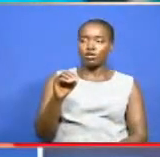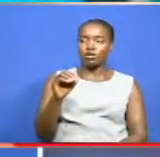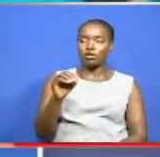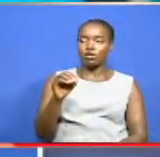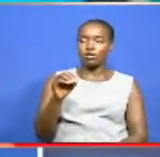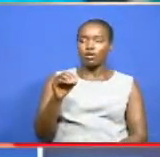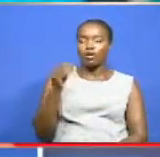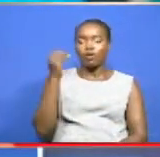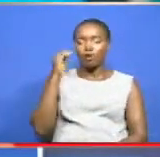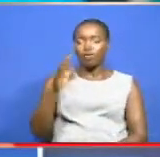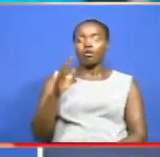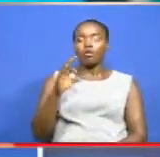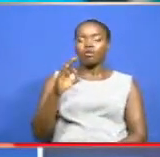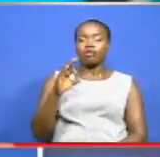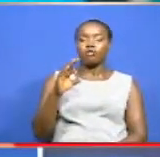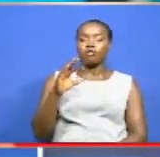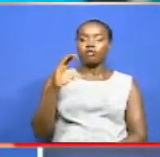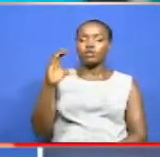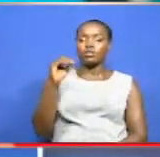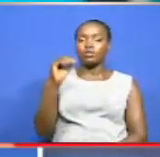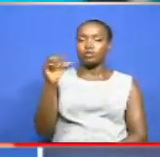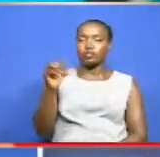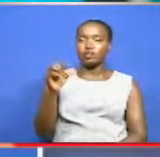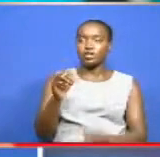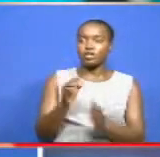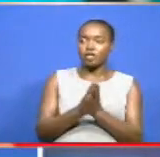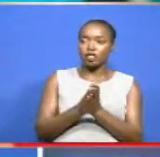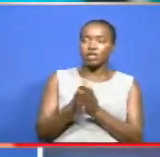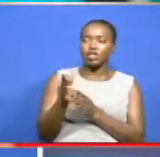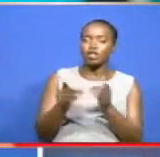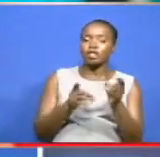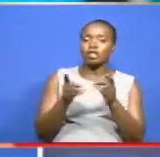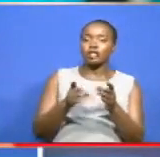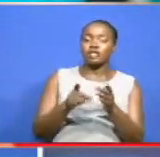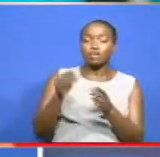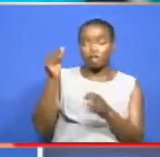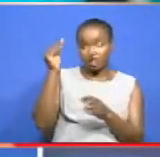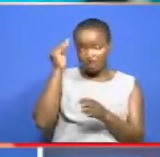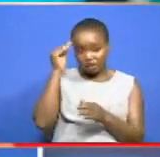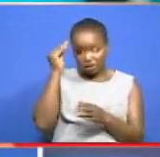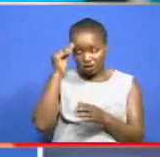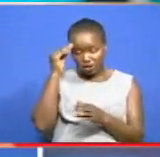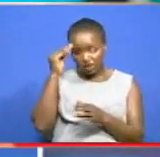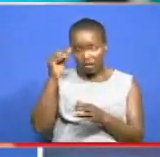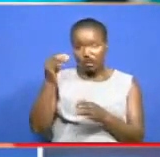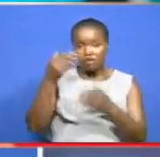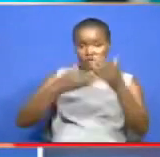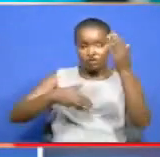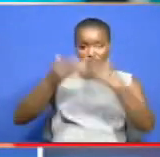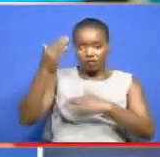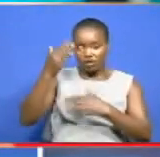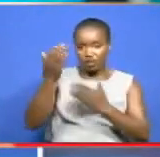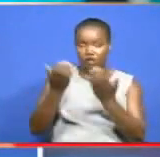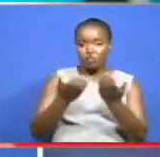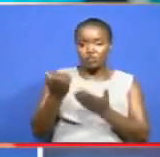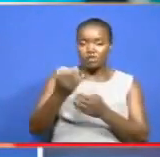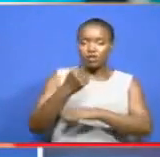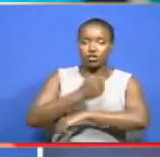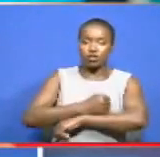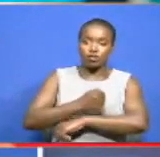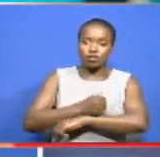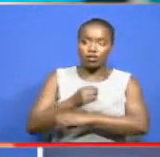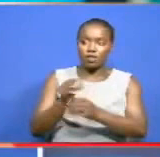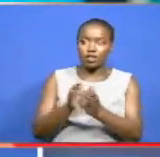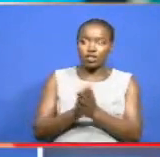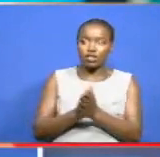and as well as Eda Munyi, who is the Director Executive Education at Strathmore Business School, and also Olga Oyer, who is the